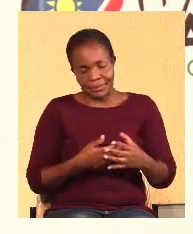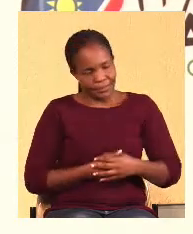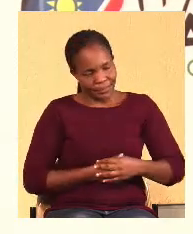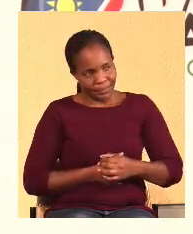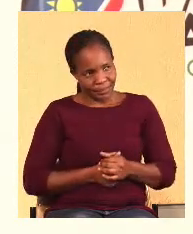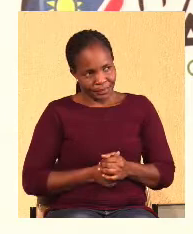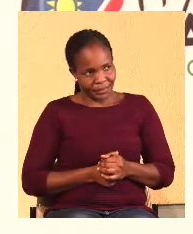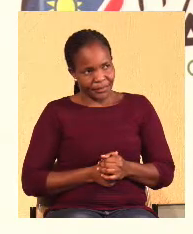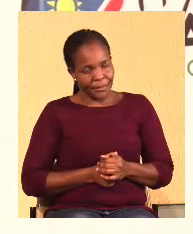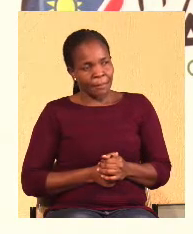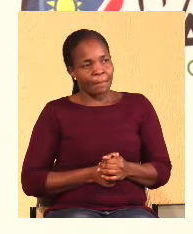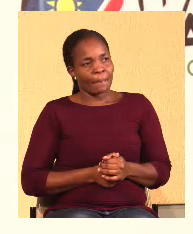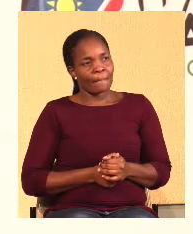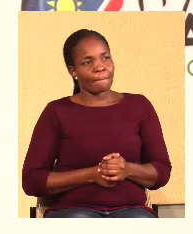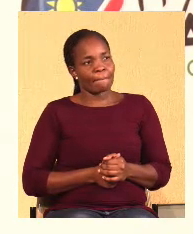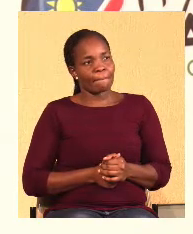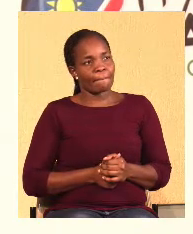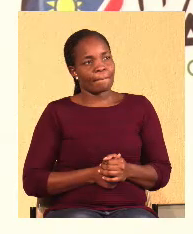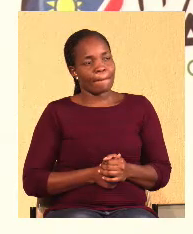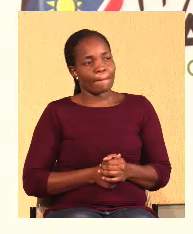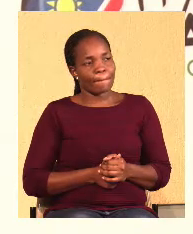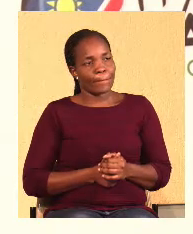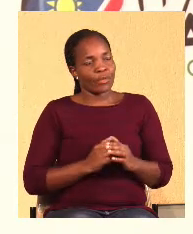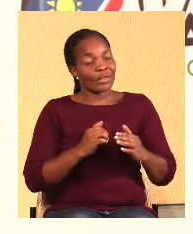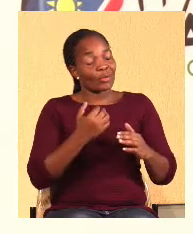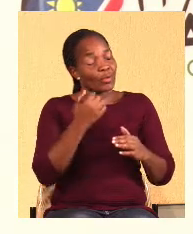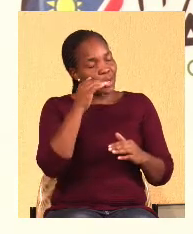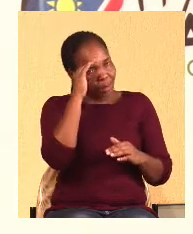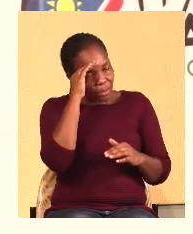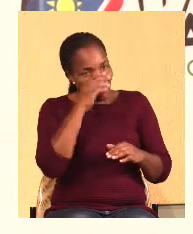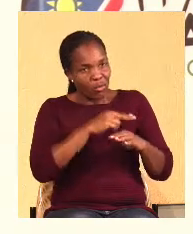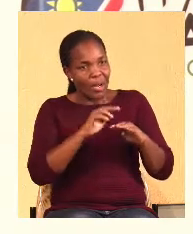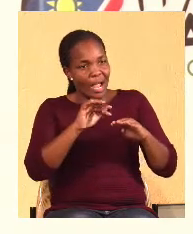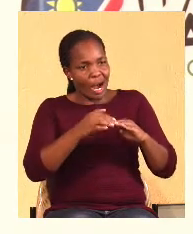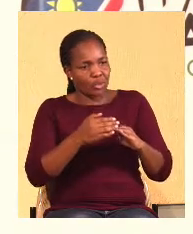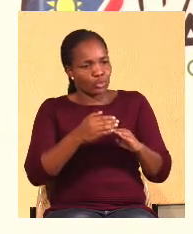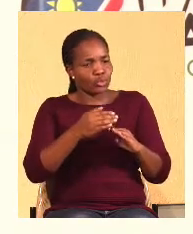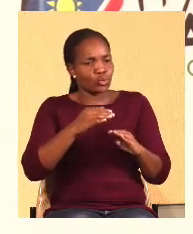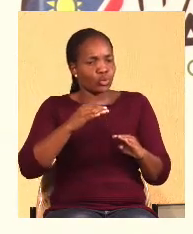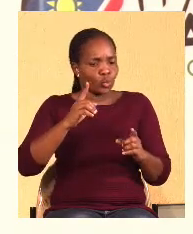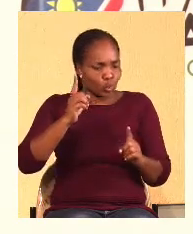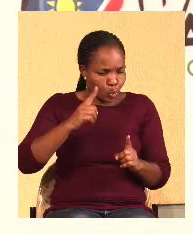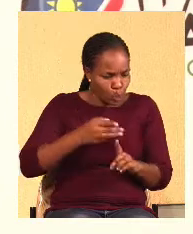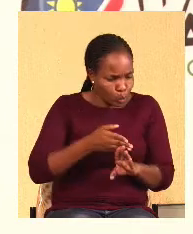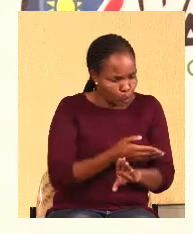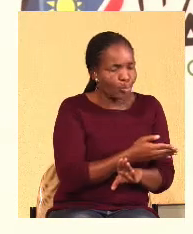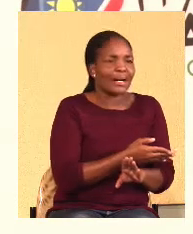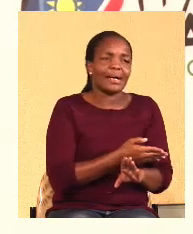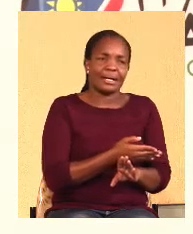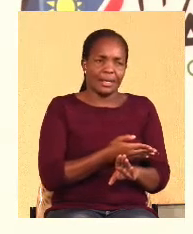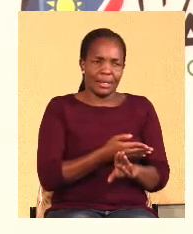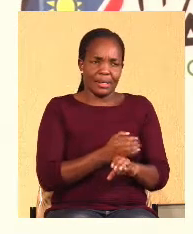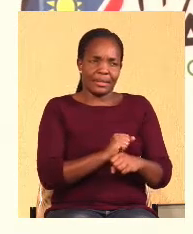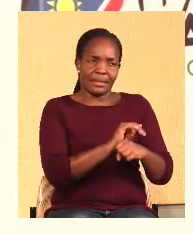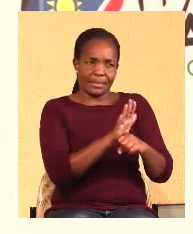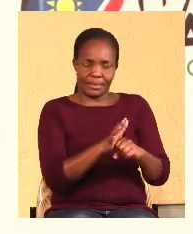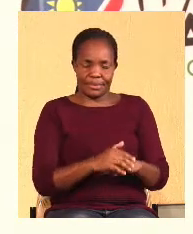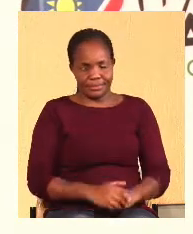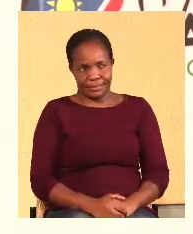to suppress the pandemic. And we are informed by our colleagues from the health sector that, you